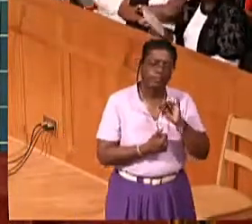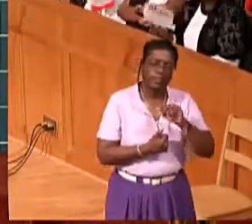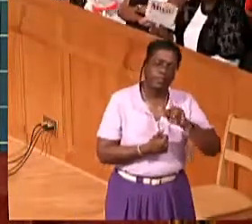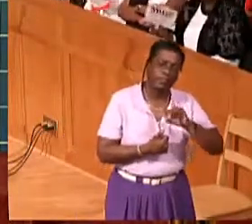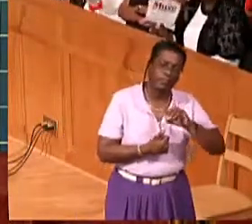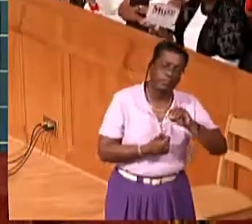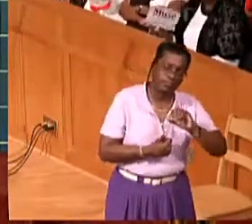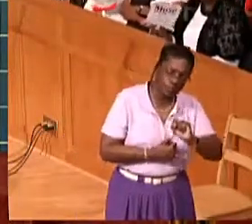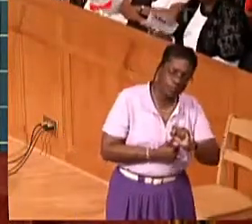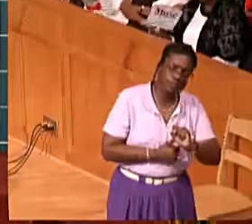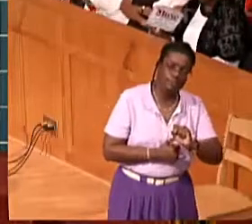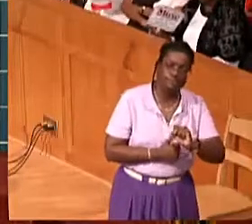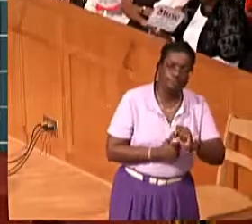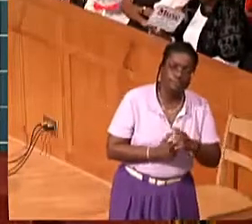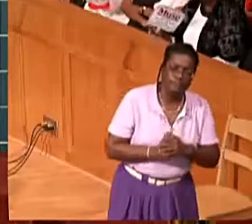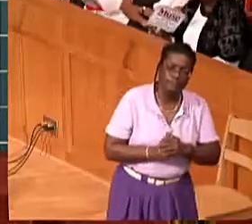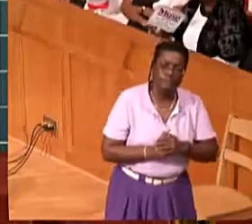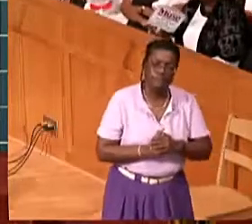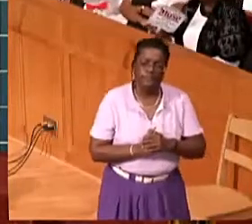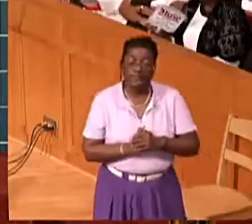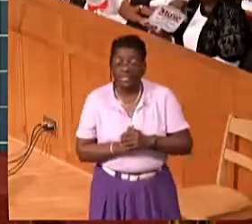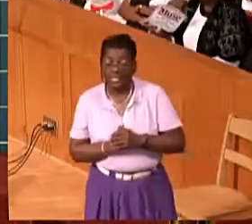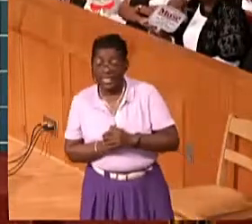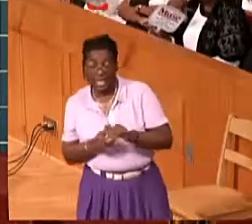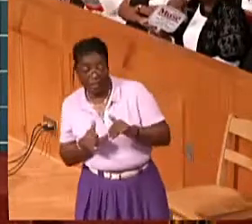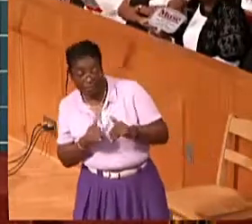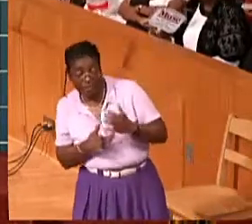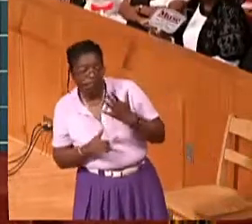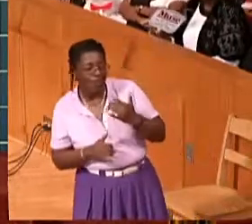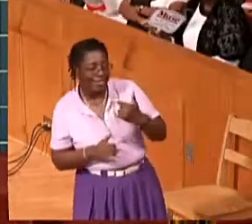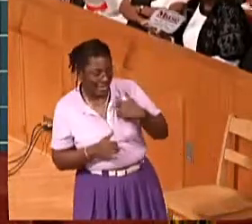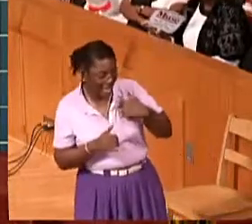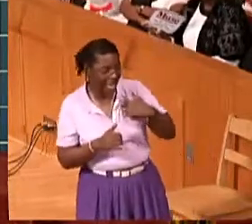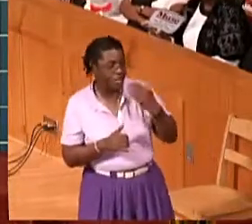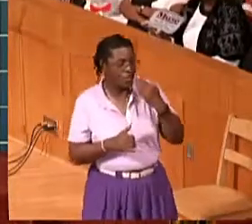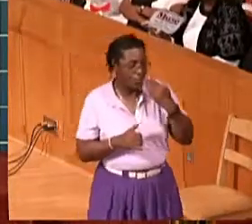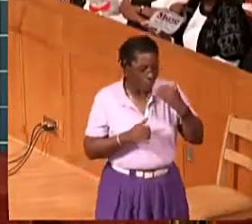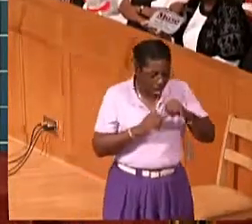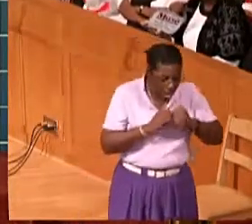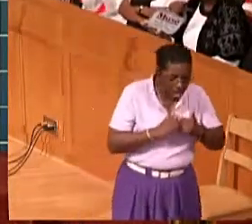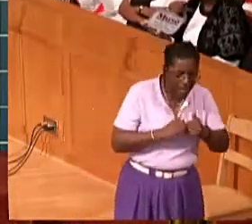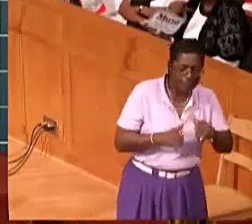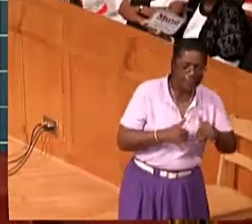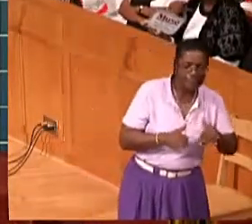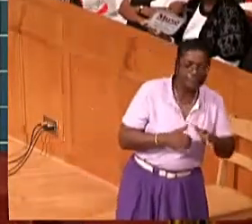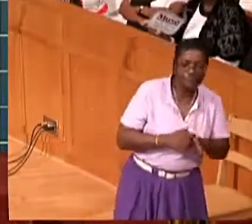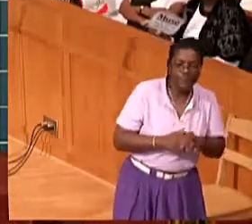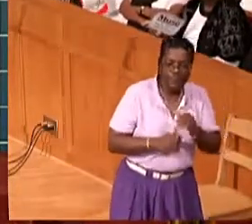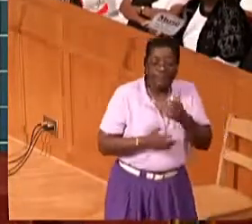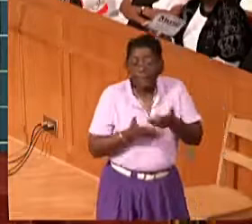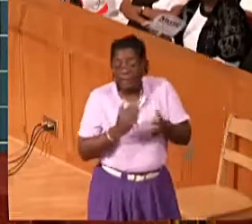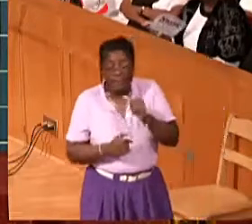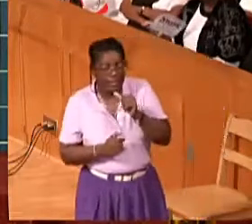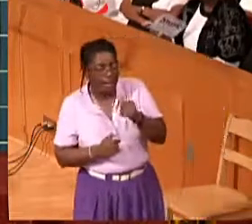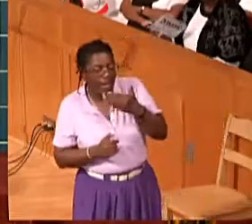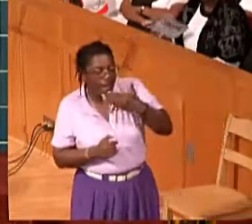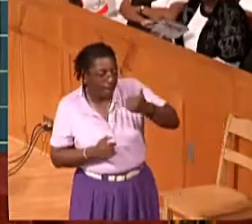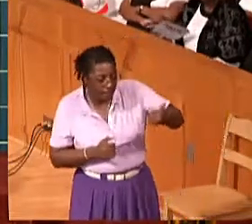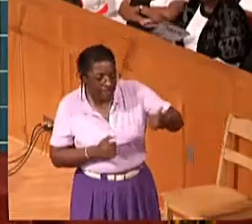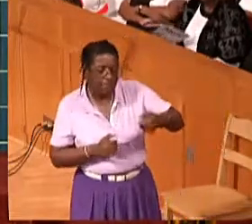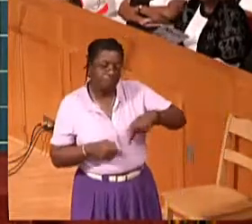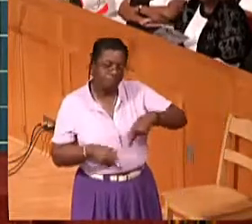I love to play dominoes. I love to play because I can play. As a matter of fact, well, let me just go ahead and tell you, I may not be the best domino player in the